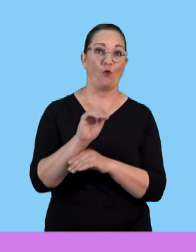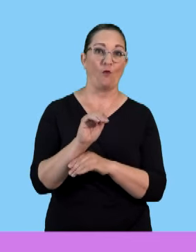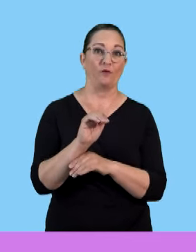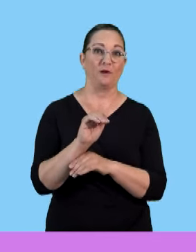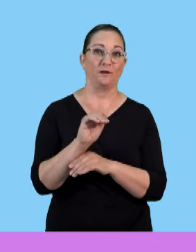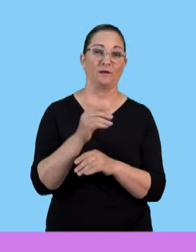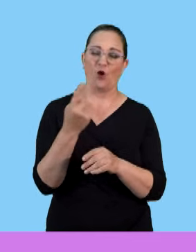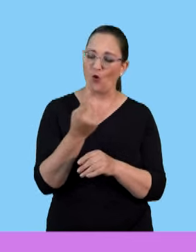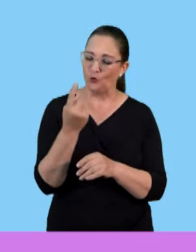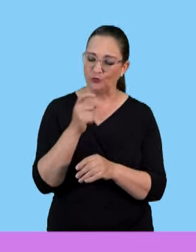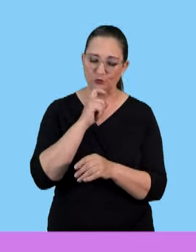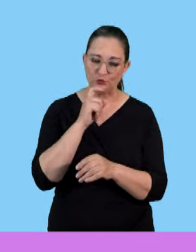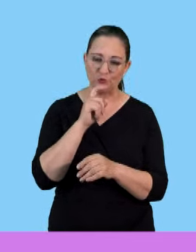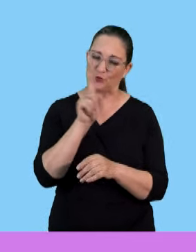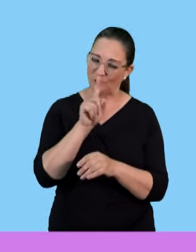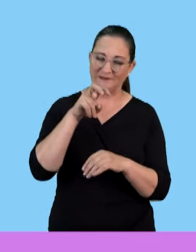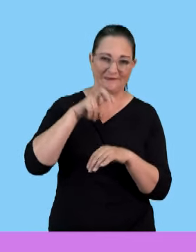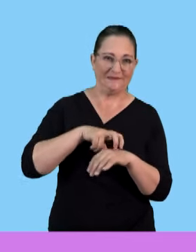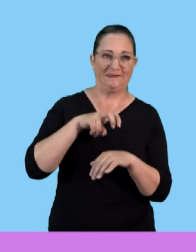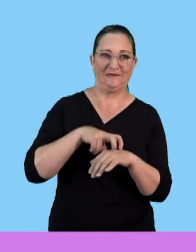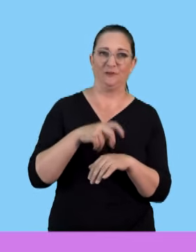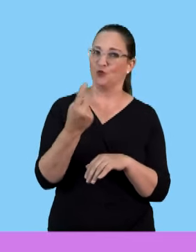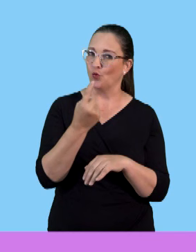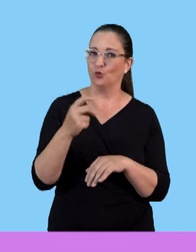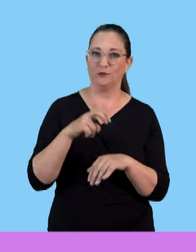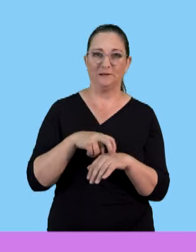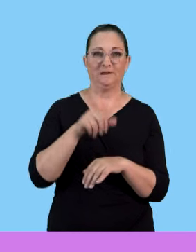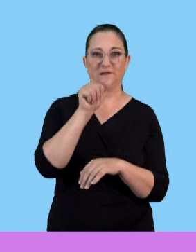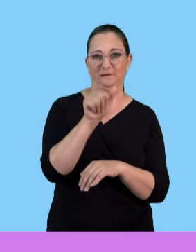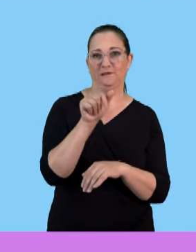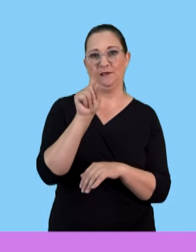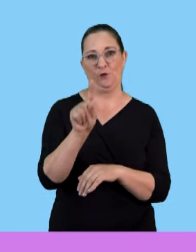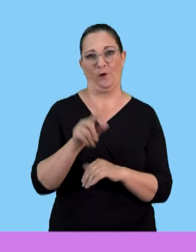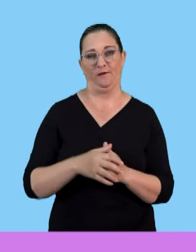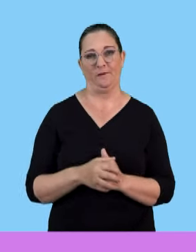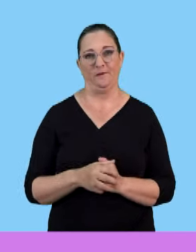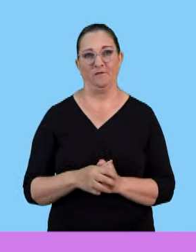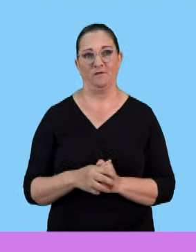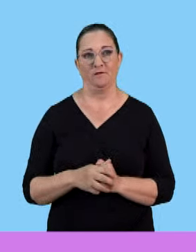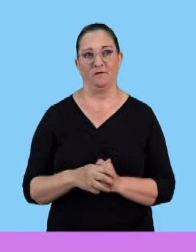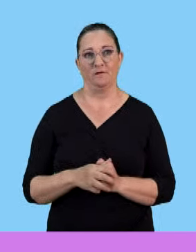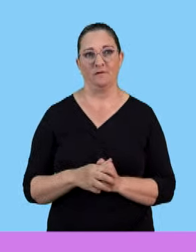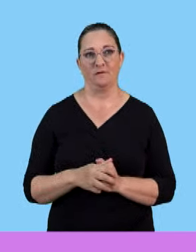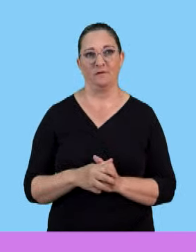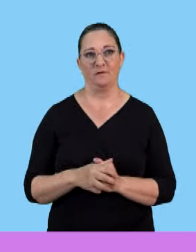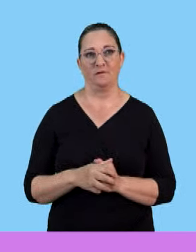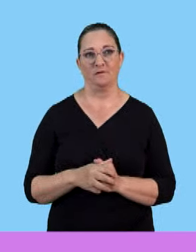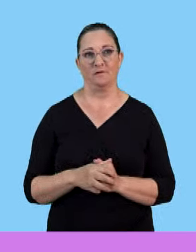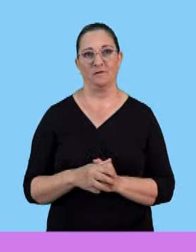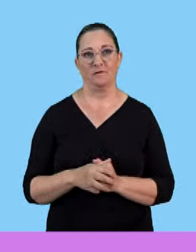you more, you can simply take only what you need, and you only need 61.